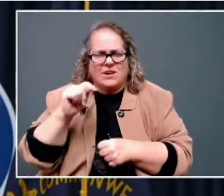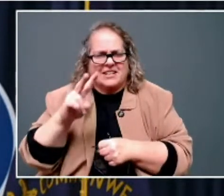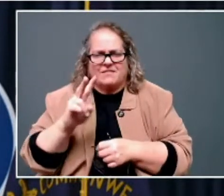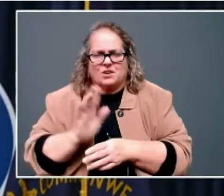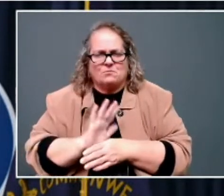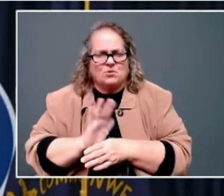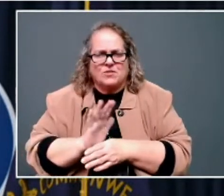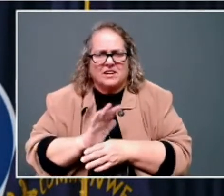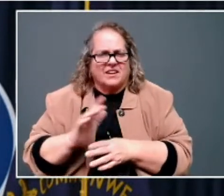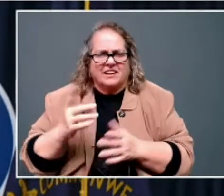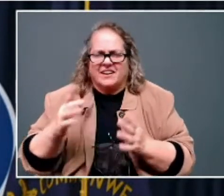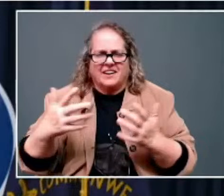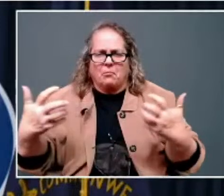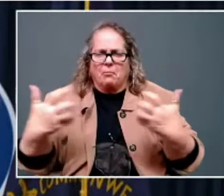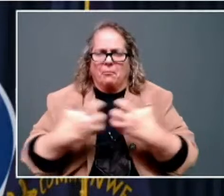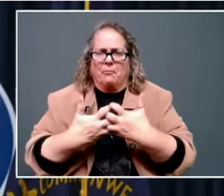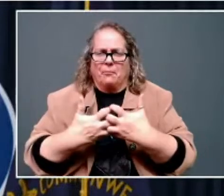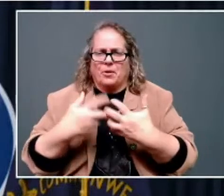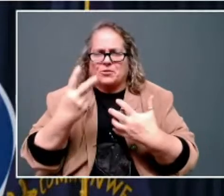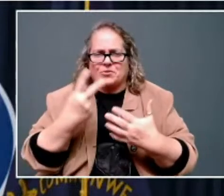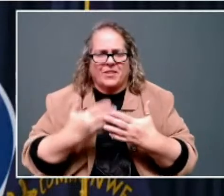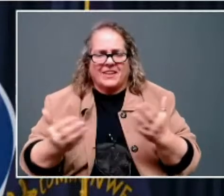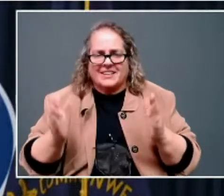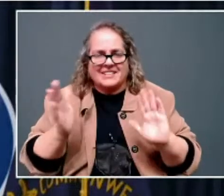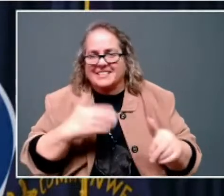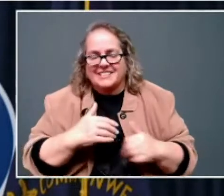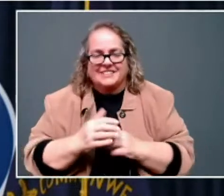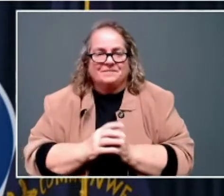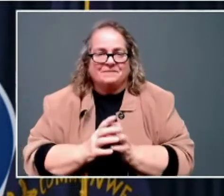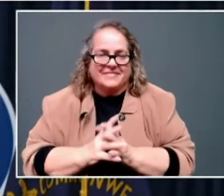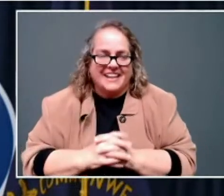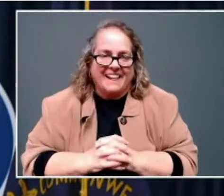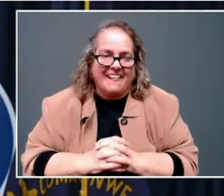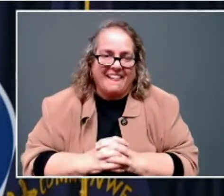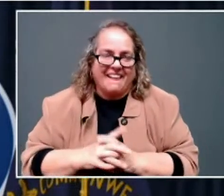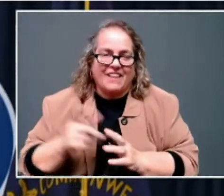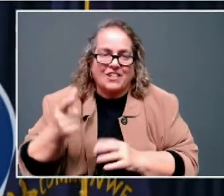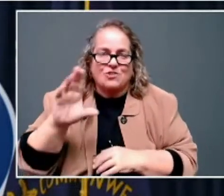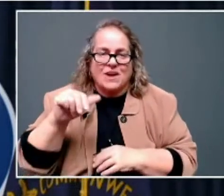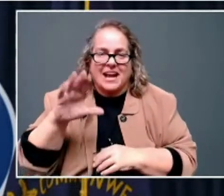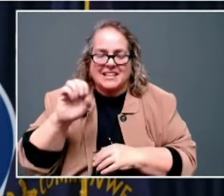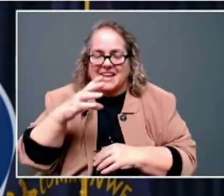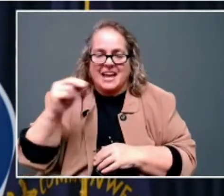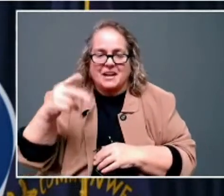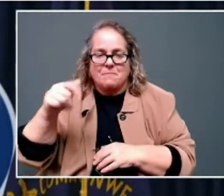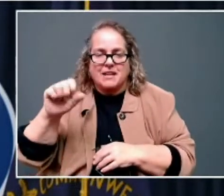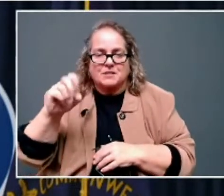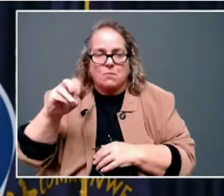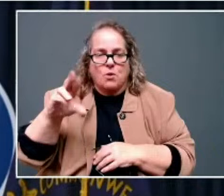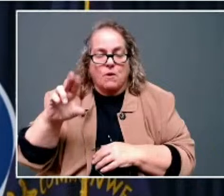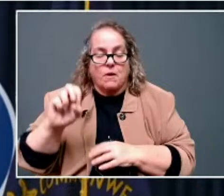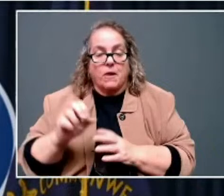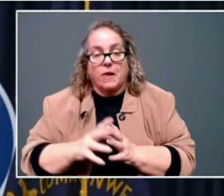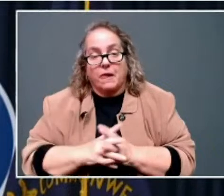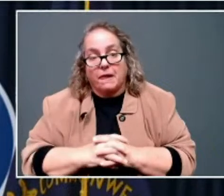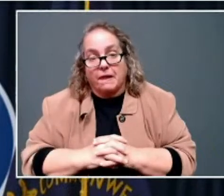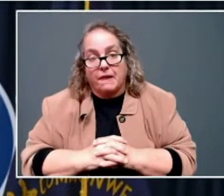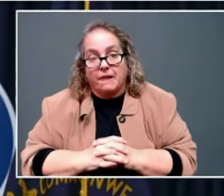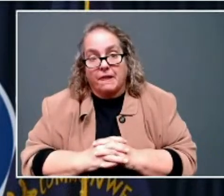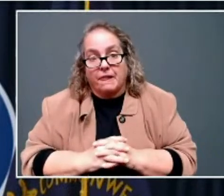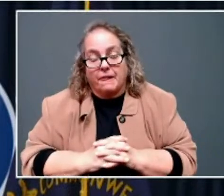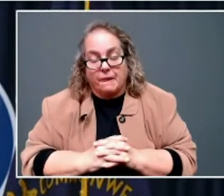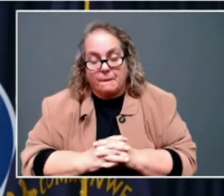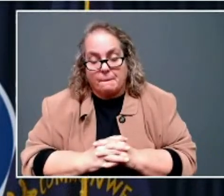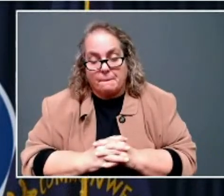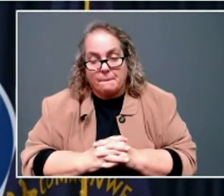4. Not that I know what that movie is. Grayson Passmore. Yes. Is there any consideration for the National Guard to set up